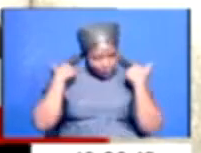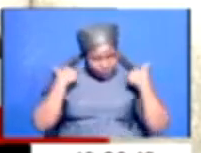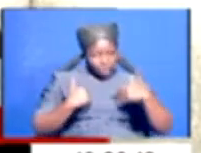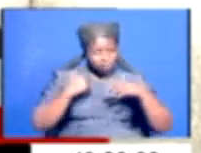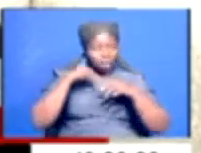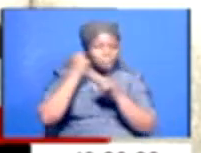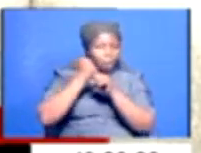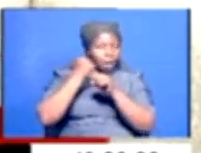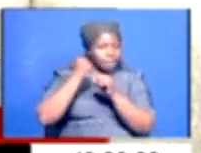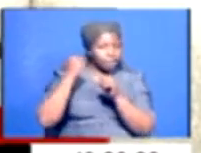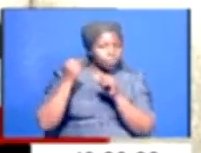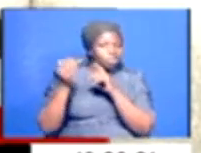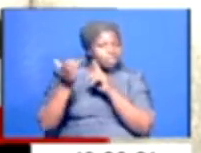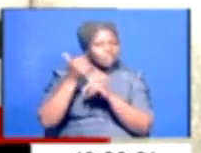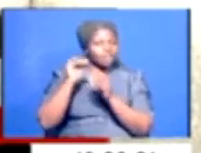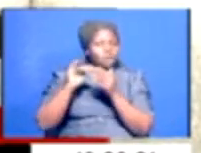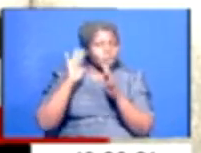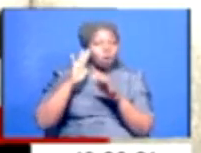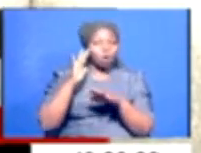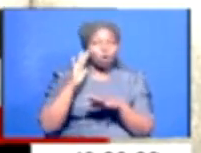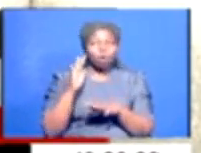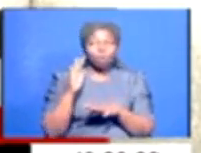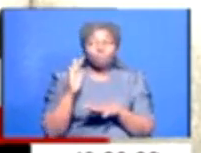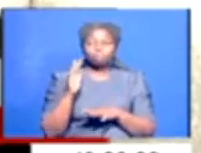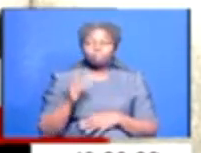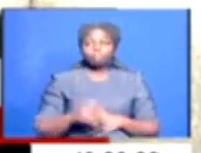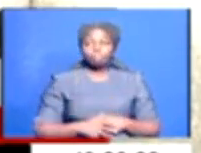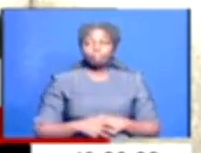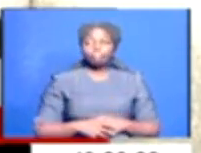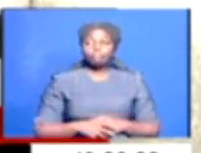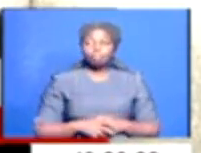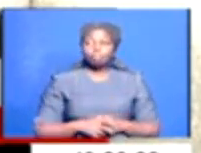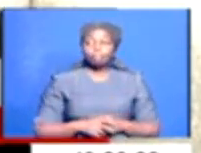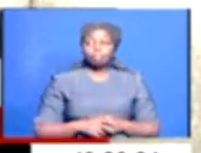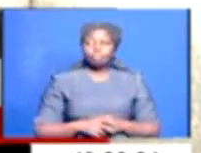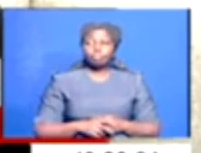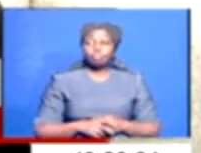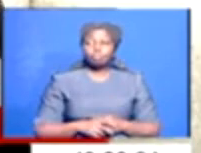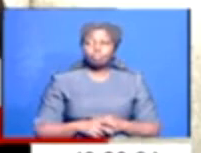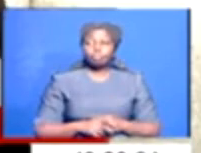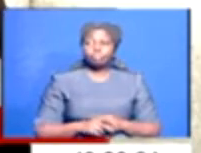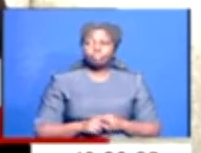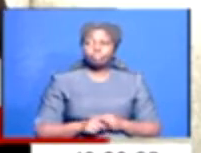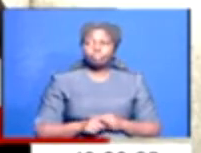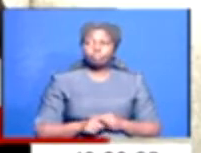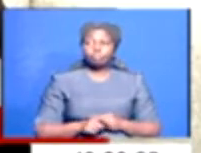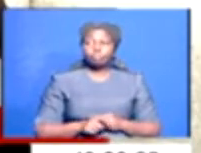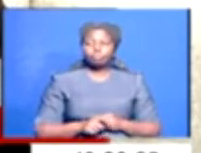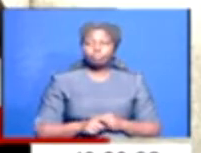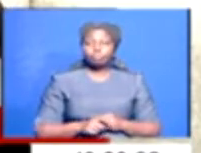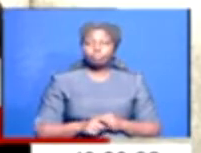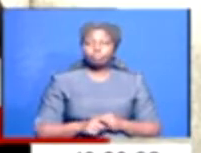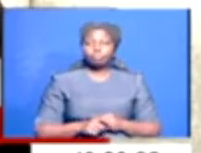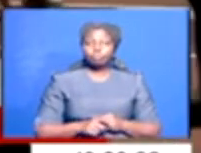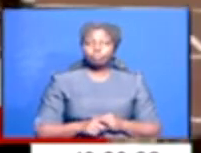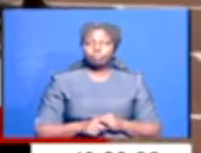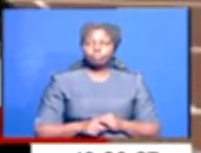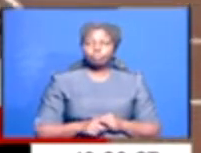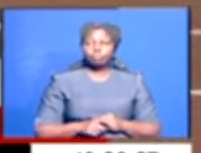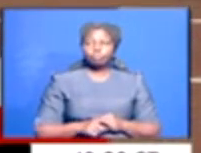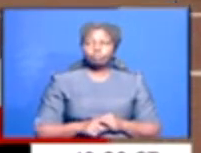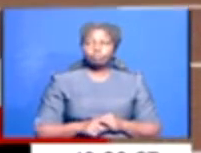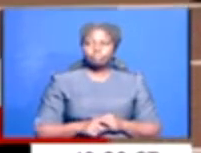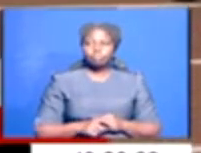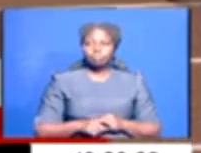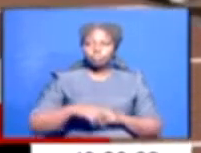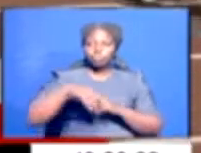Yeah, overloading my legs, get power. You know, if you have power, you will at least you have